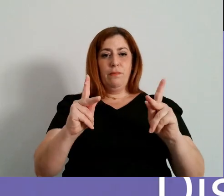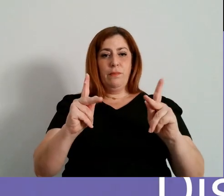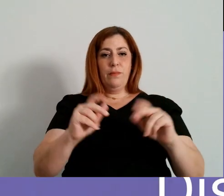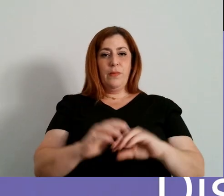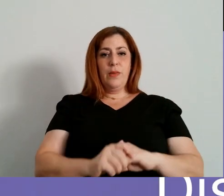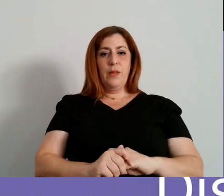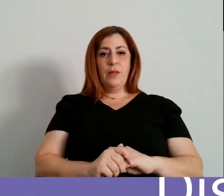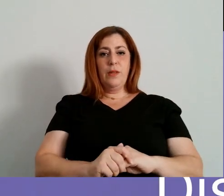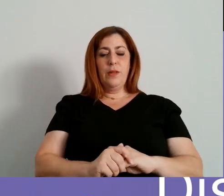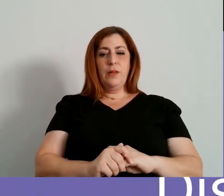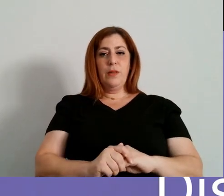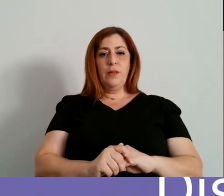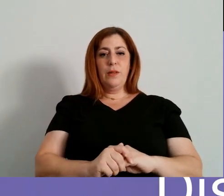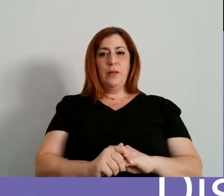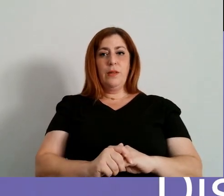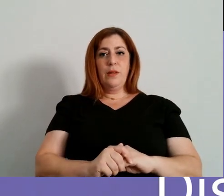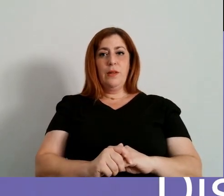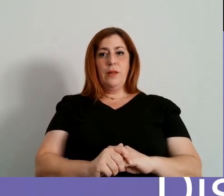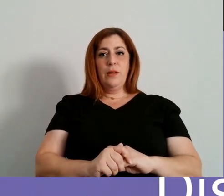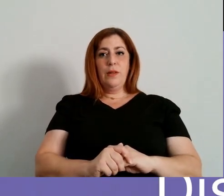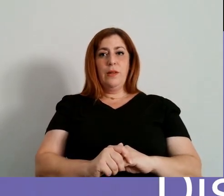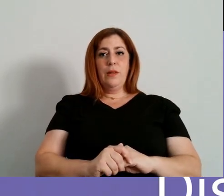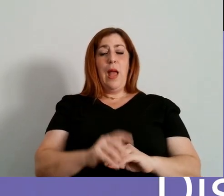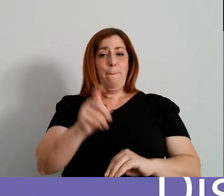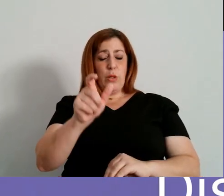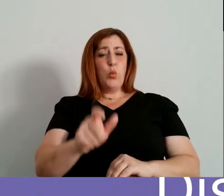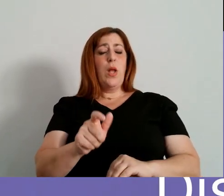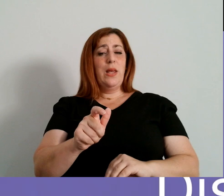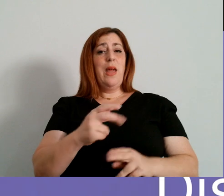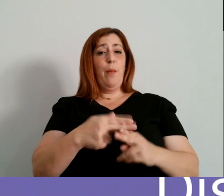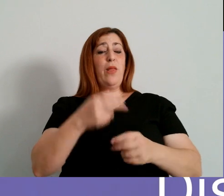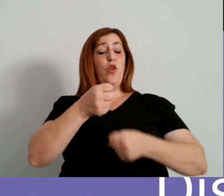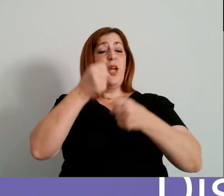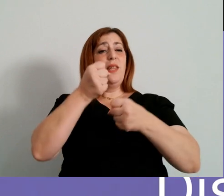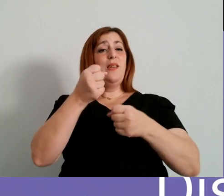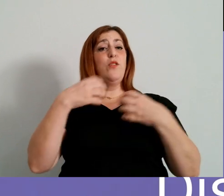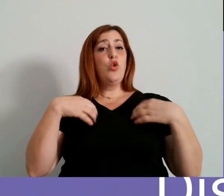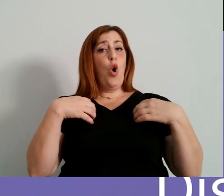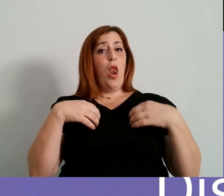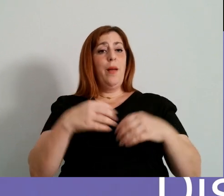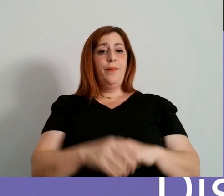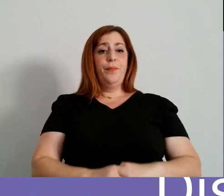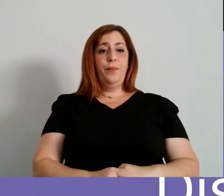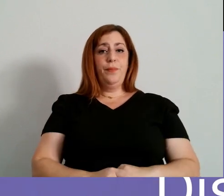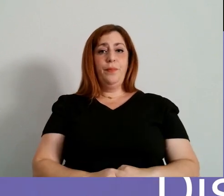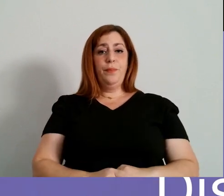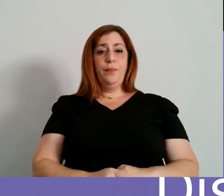Okay. Also advocates at a local school. I think